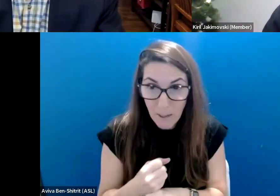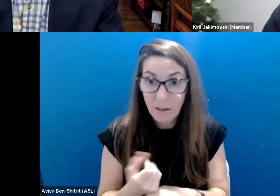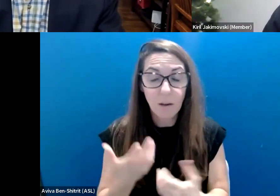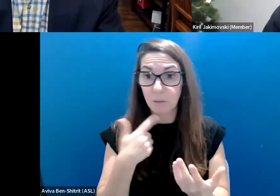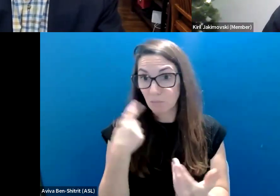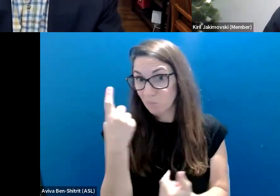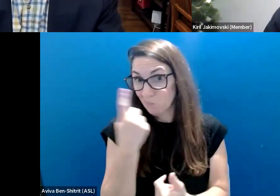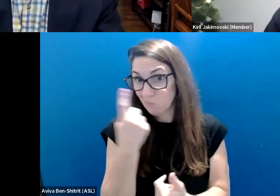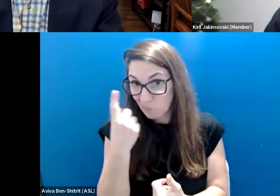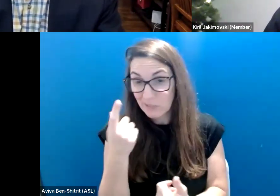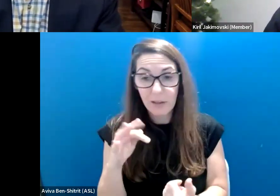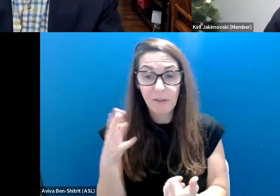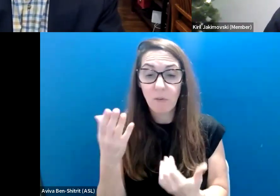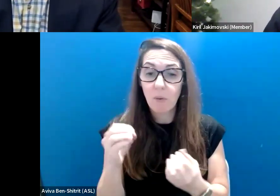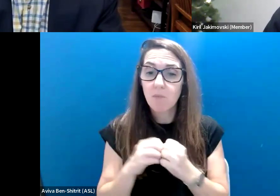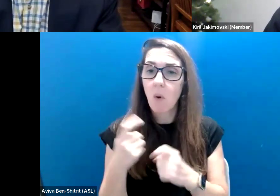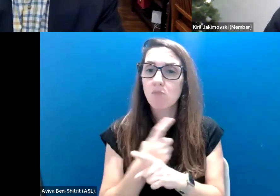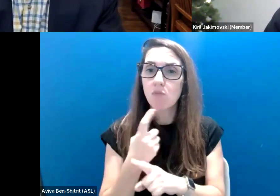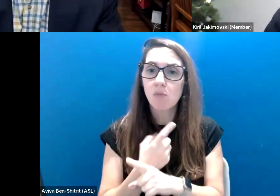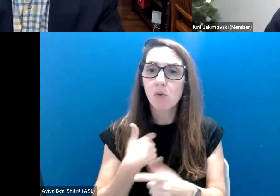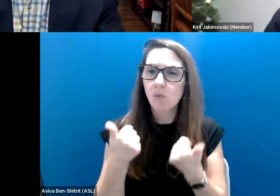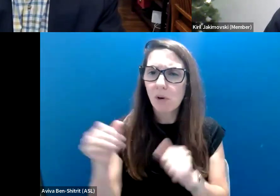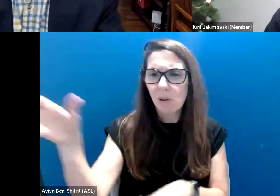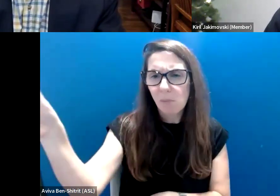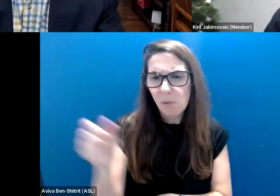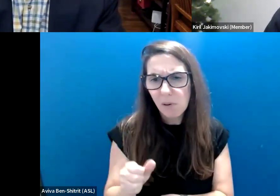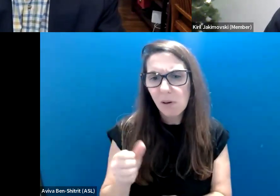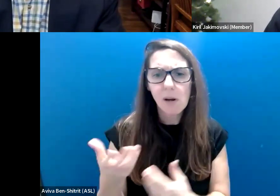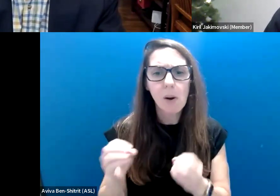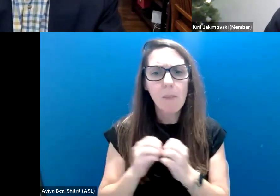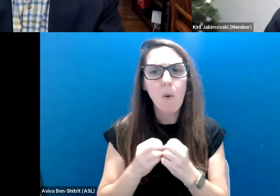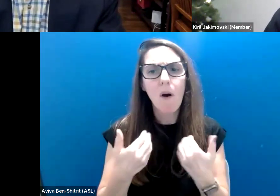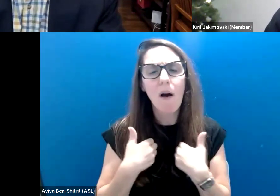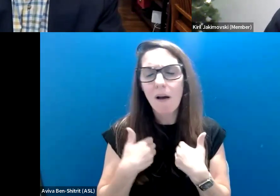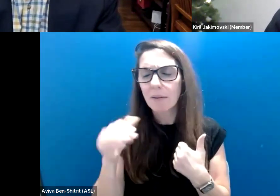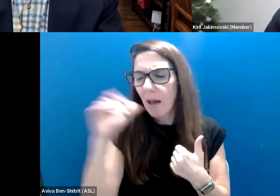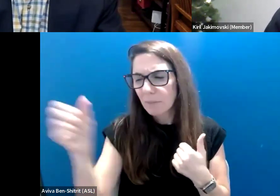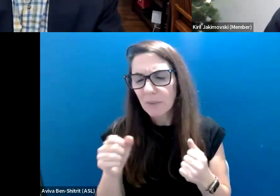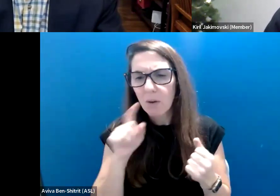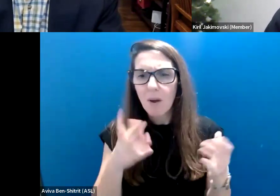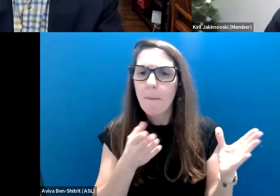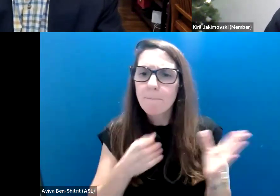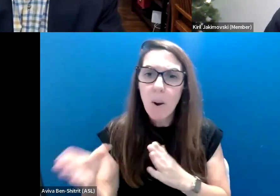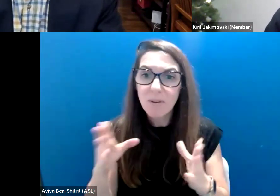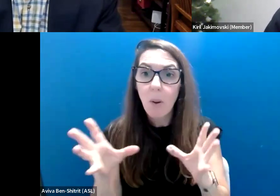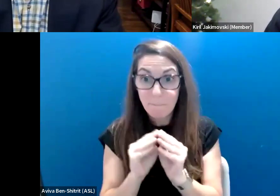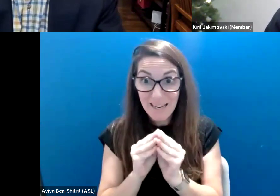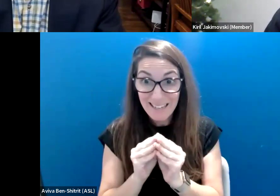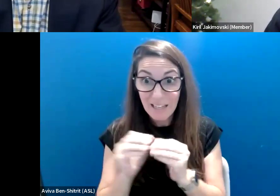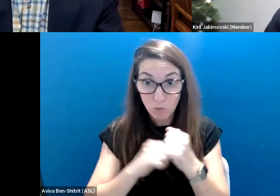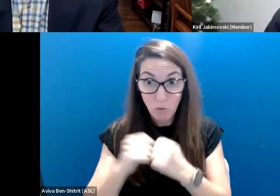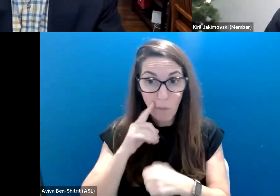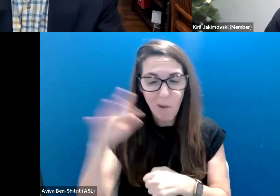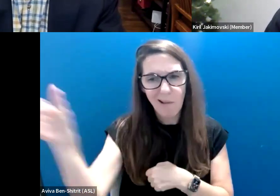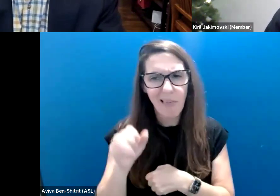it's more appropriate to try and have a sort of preparatory meeting structure where they're presenting to us at that, so that we can retain